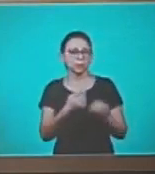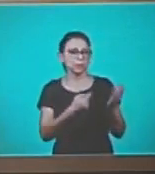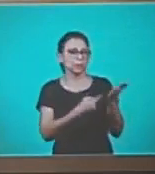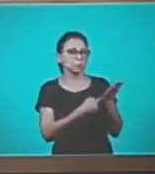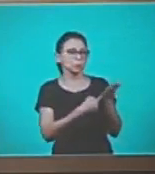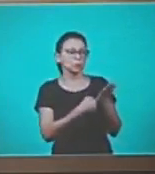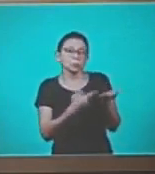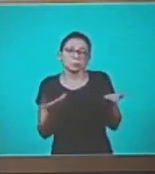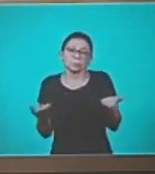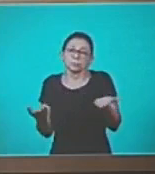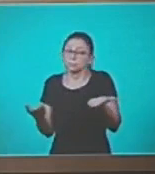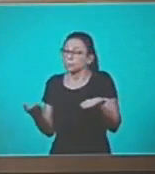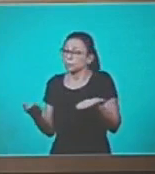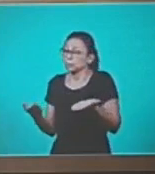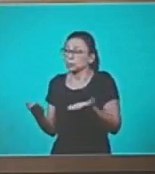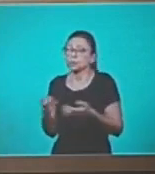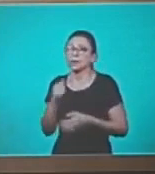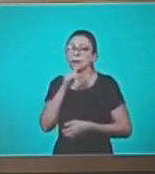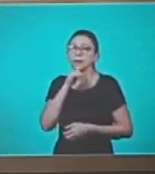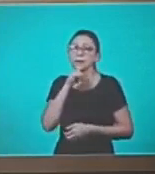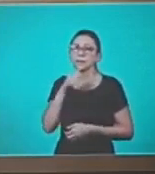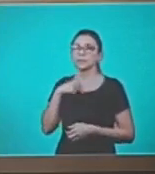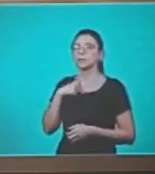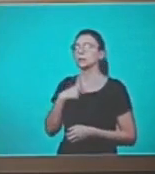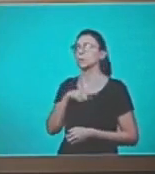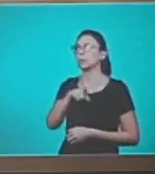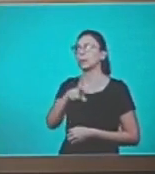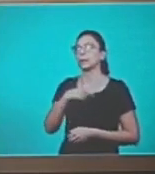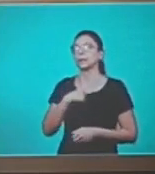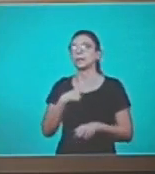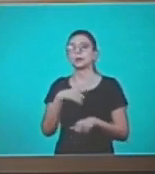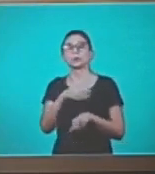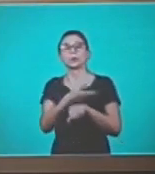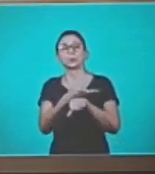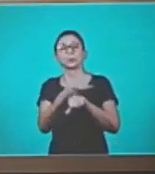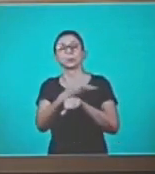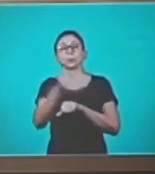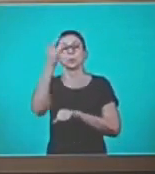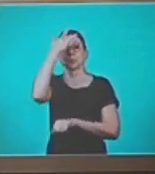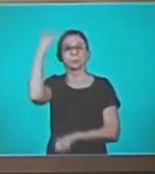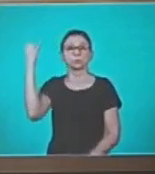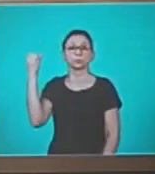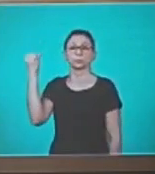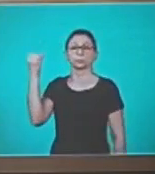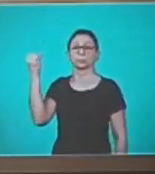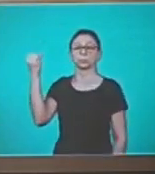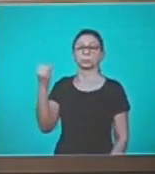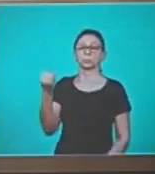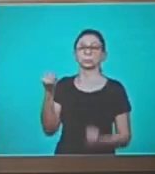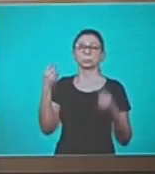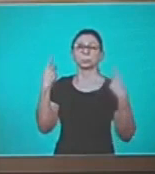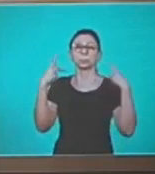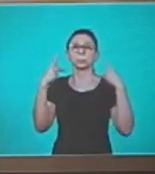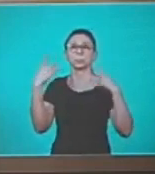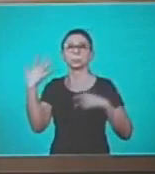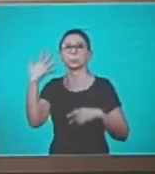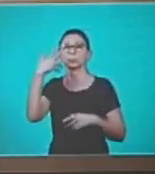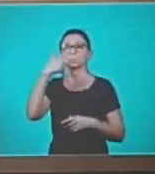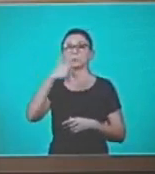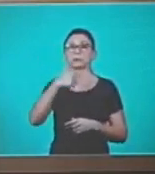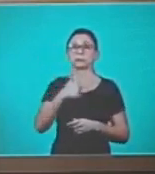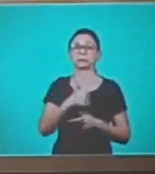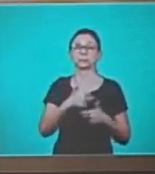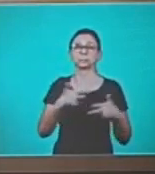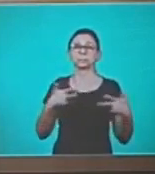from the ones who could not help. So I'm going to go to someone that is very important. They are always speaking about beautiful things. They